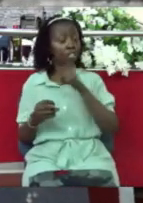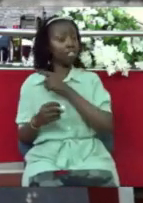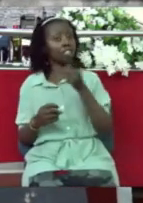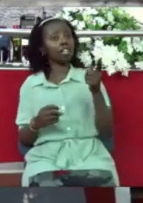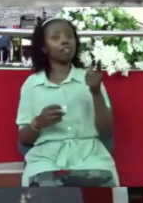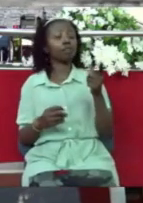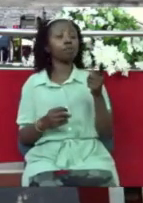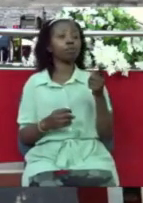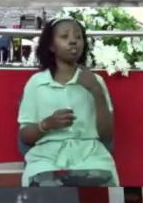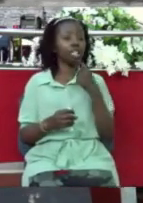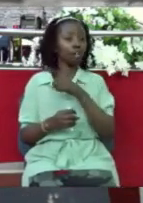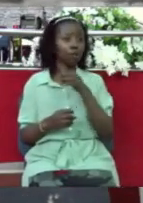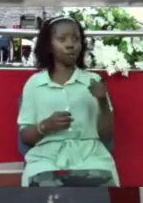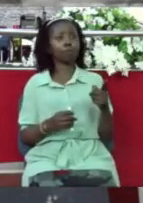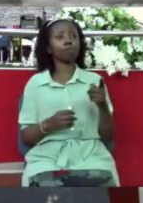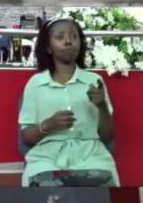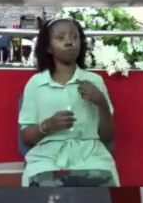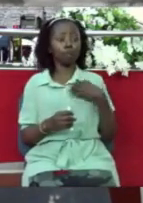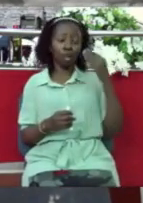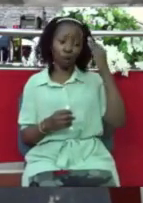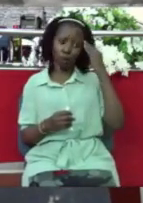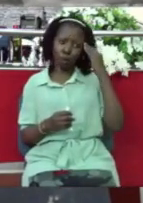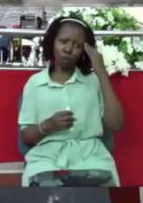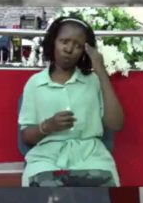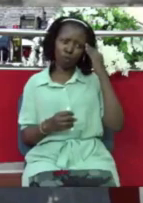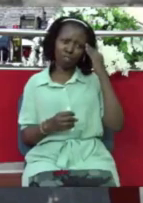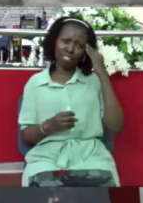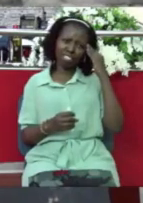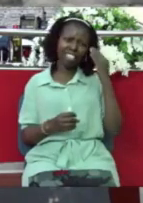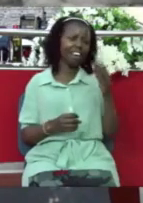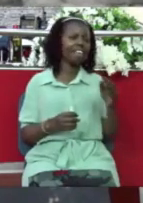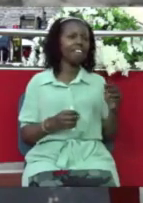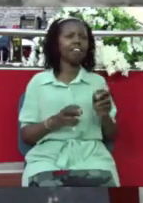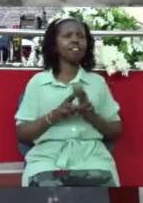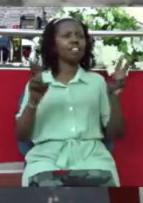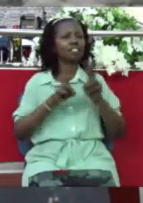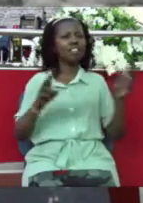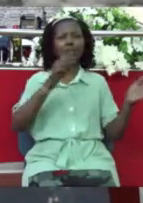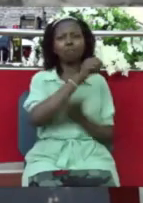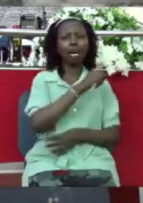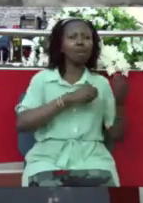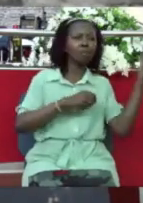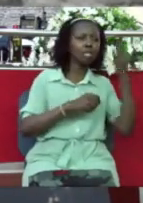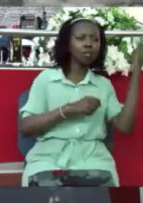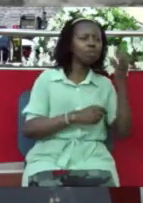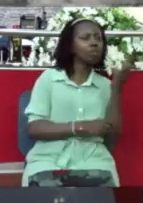Tofauti, the difference between having money and not having it. Okay. It was so frustrating, umehubiri Wednesday. Ilikuwa ya